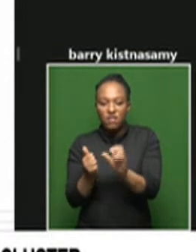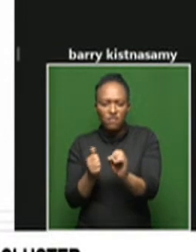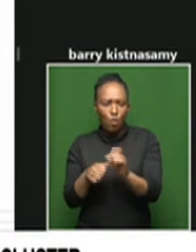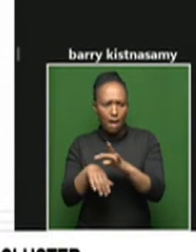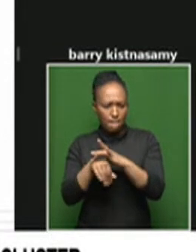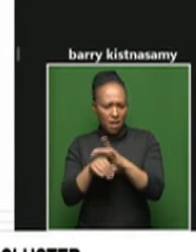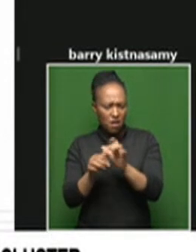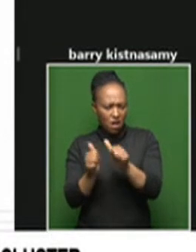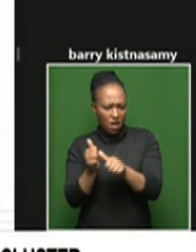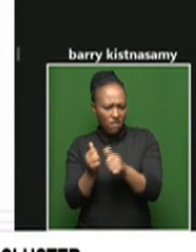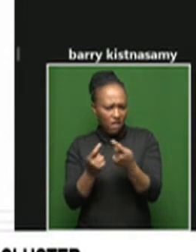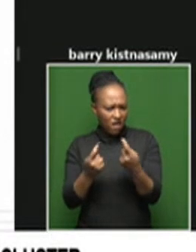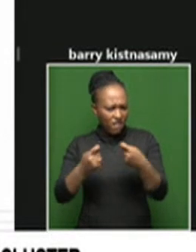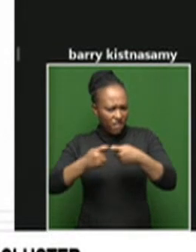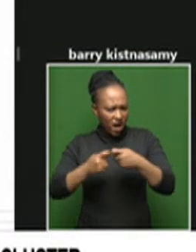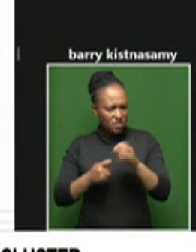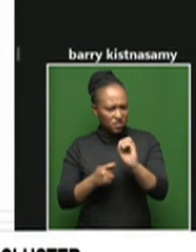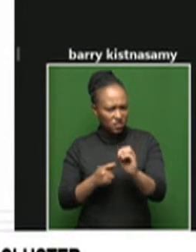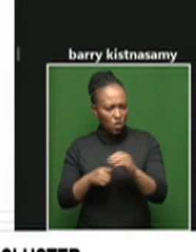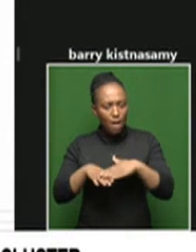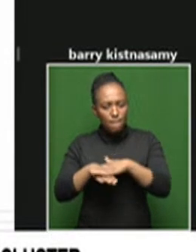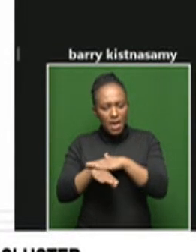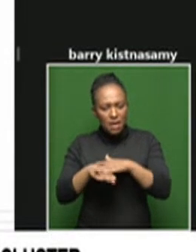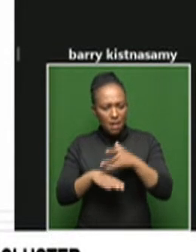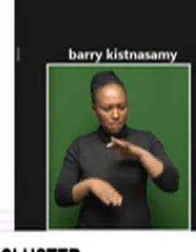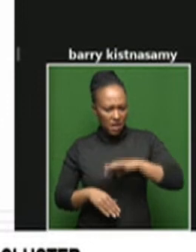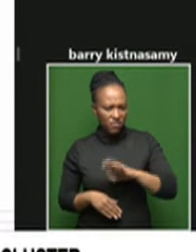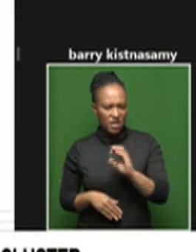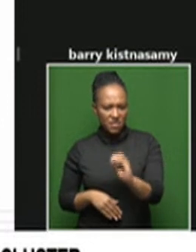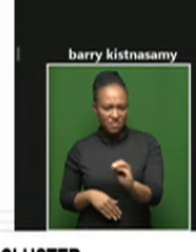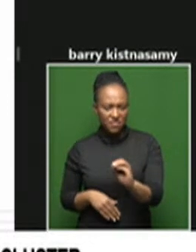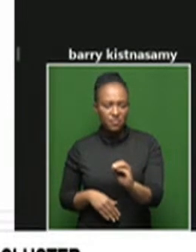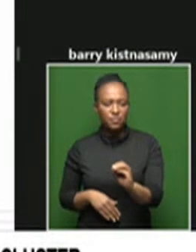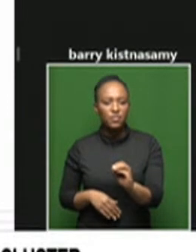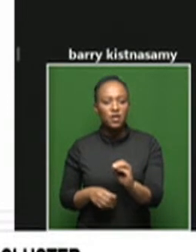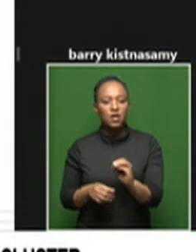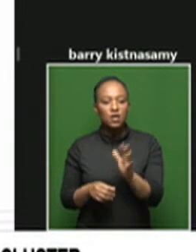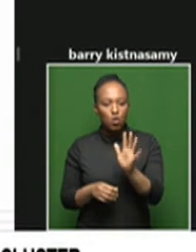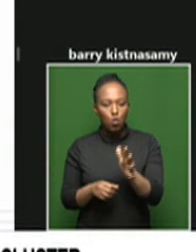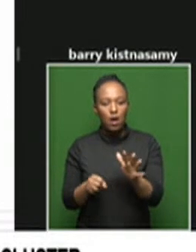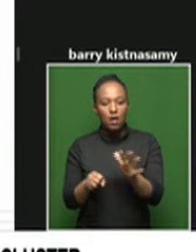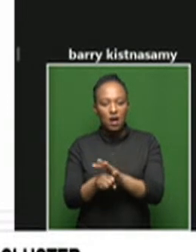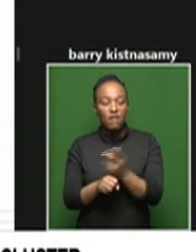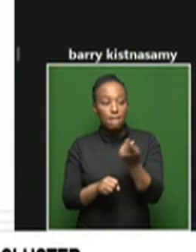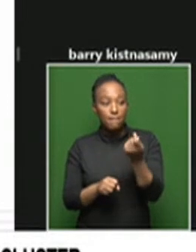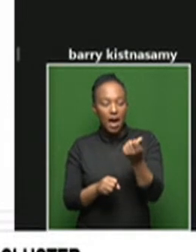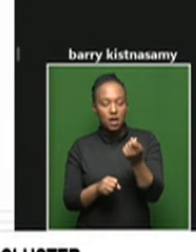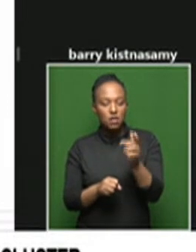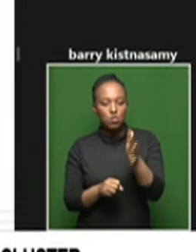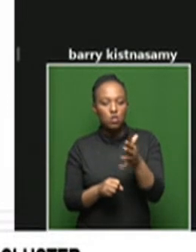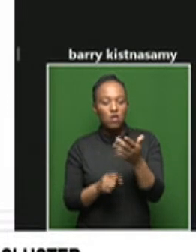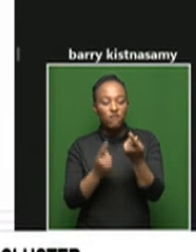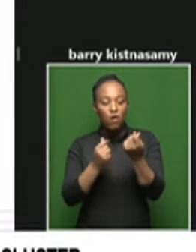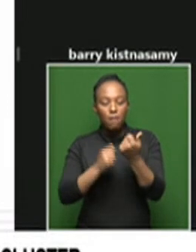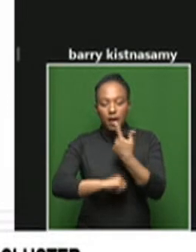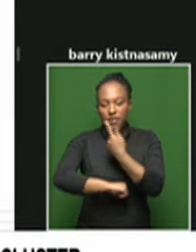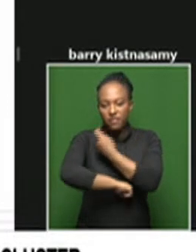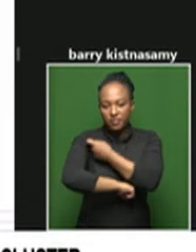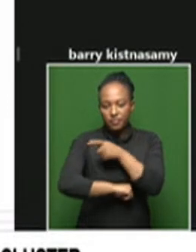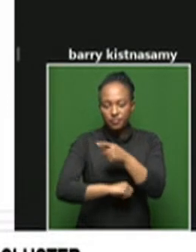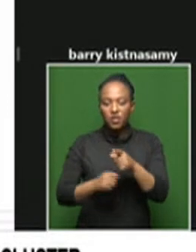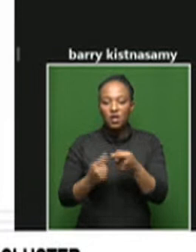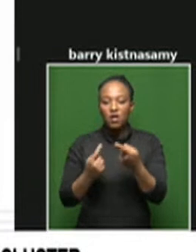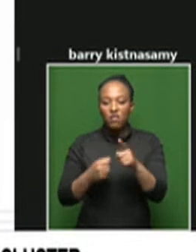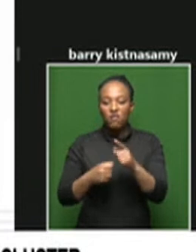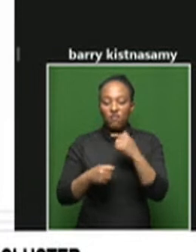aid funds, but this is a prescribed minimum benefit, and there will be recovery of funds for the vaccinations, the vaccines, and